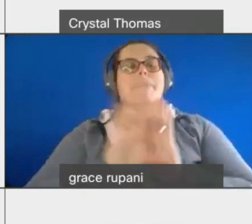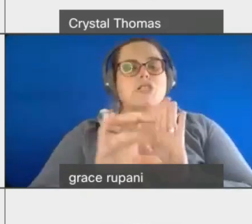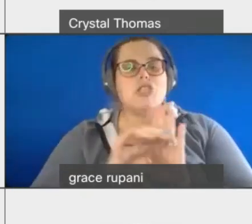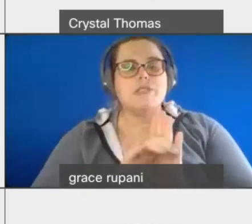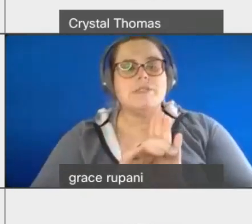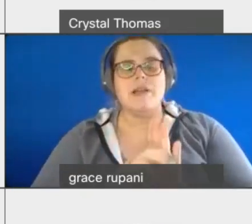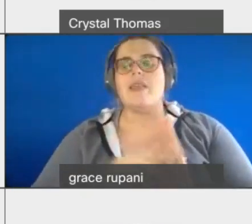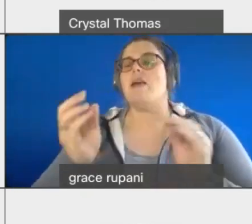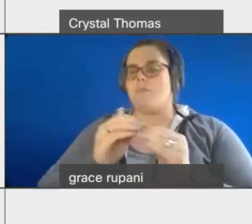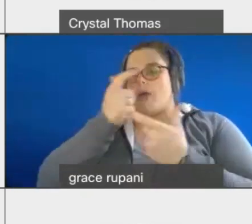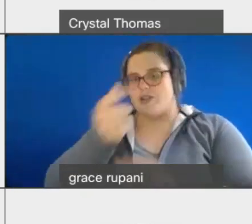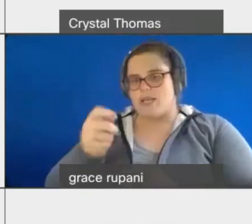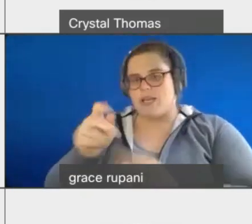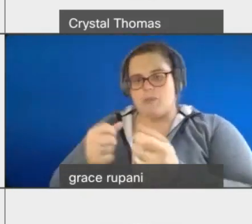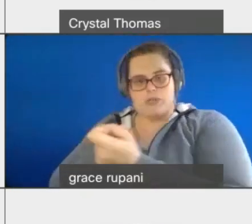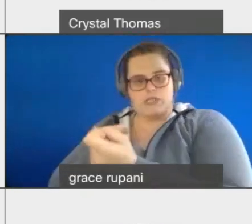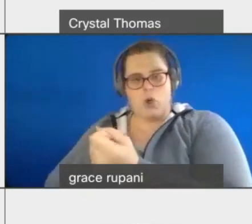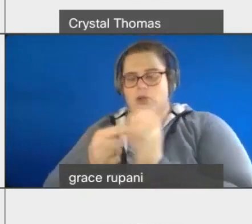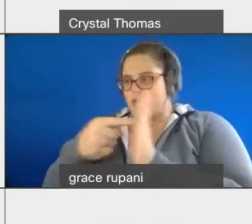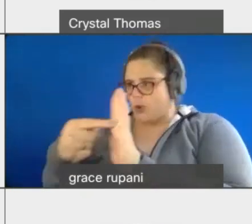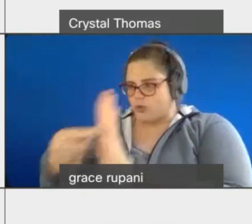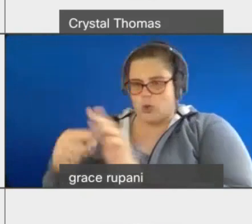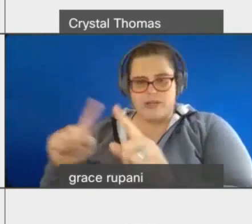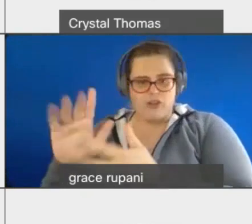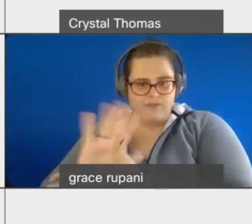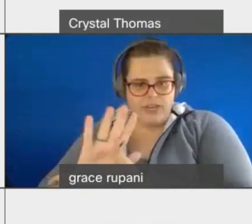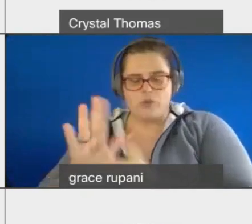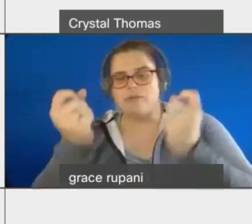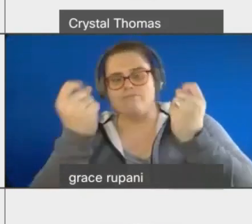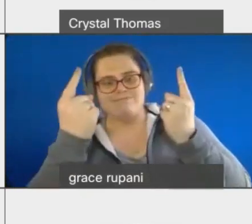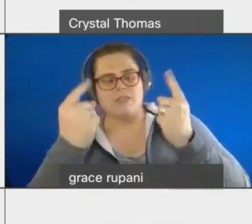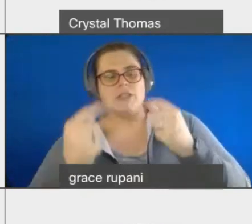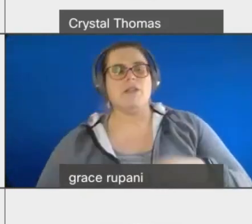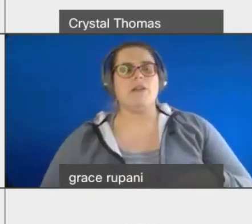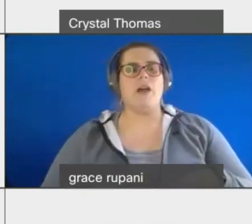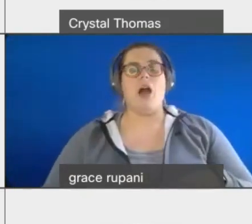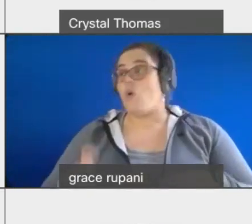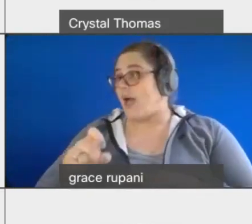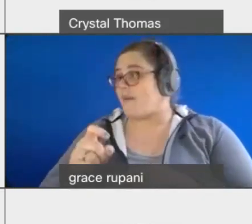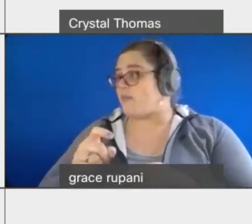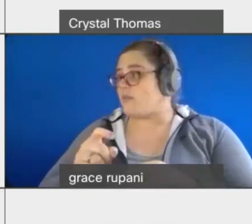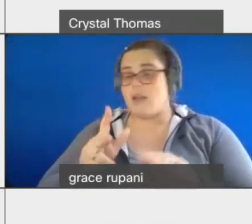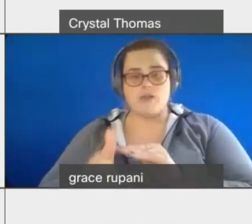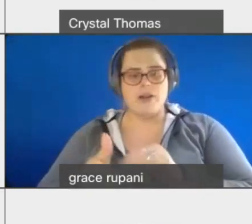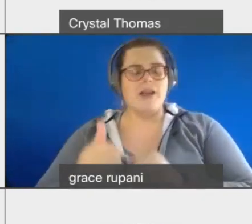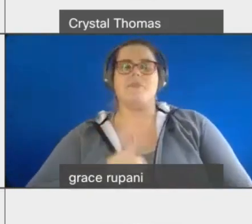support. So we're doing different things to teach about that. Wow. I'm sorry. I gotta go. I'm sorry. Yeah, I'm sorry.